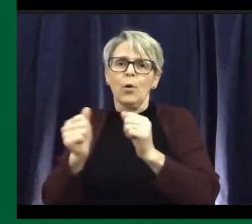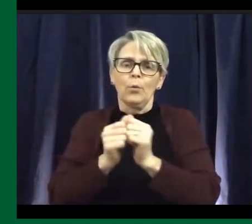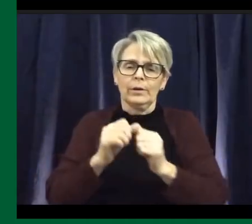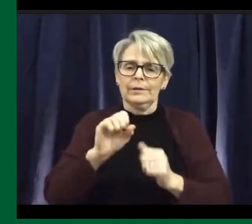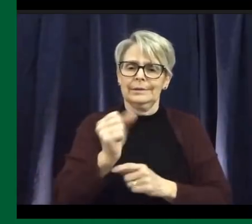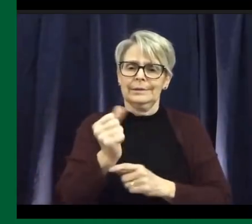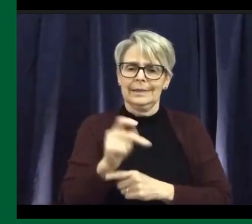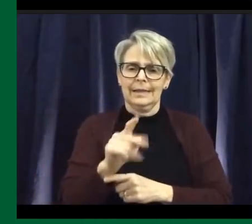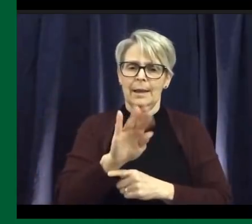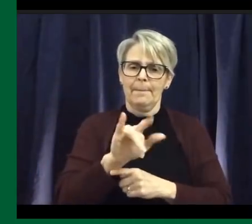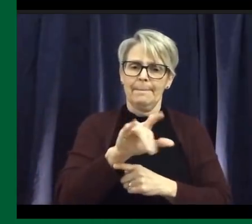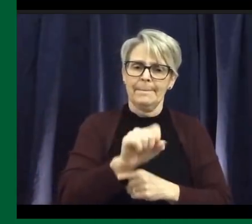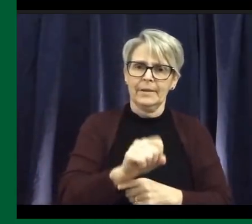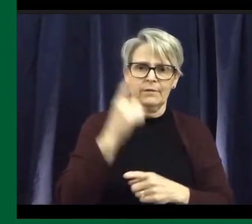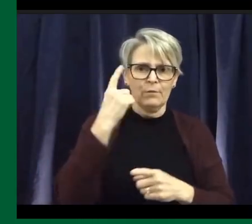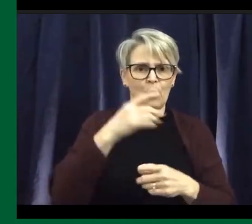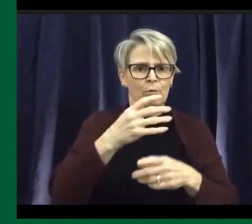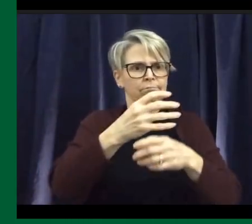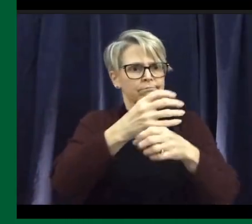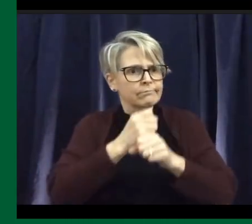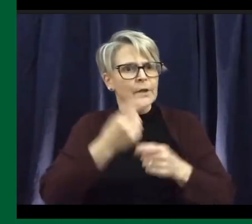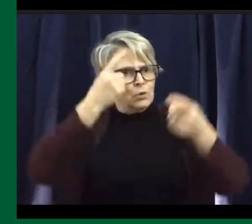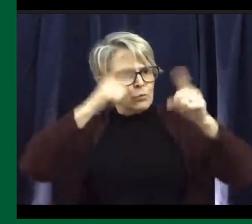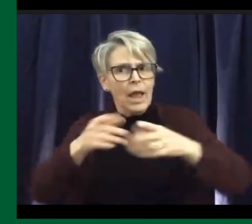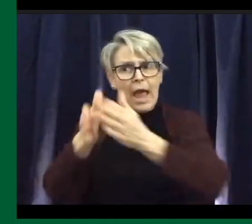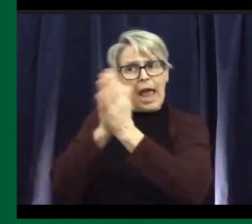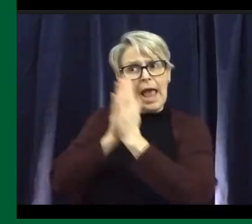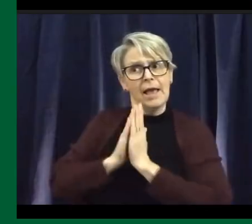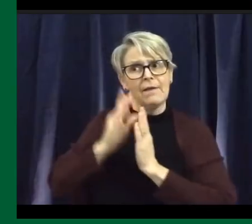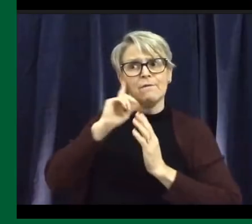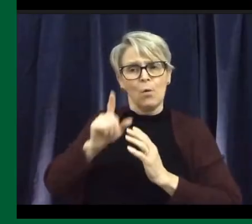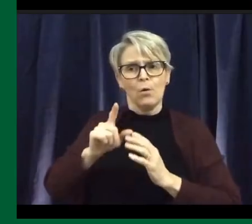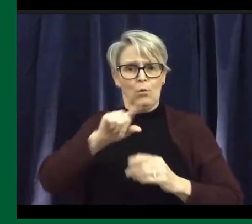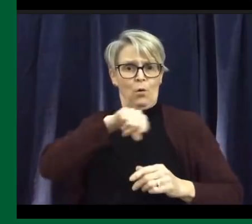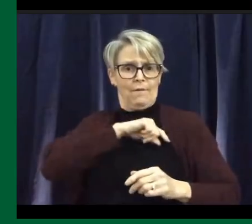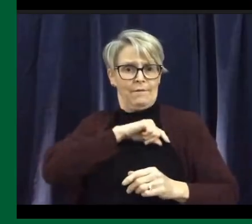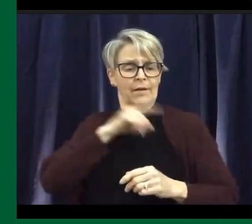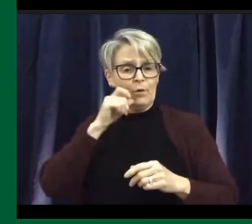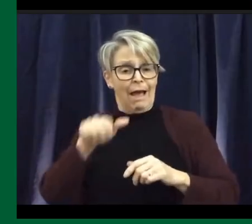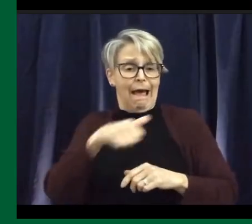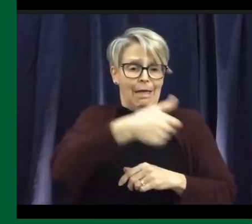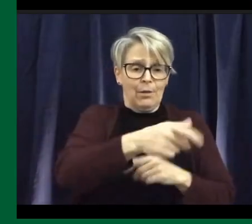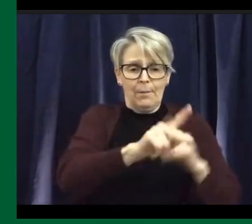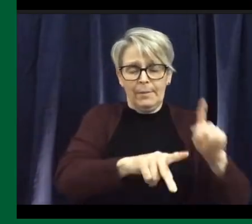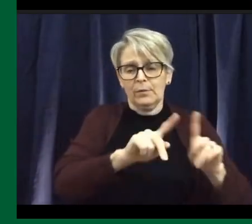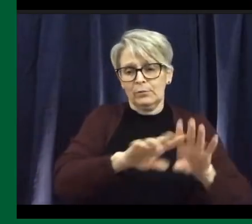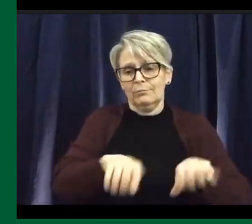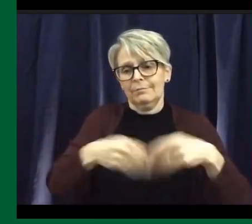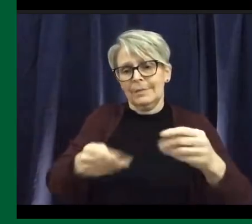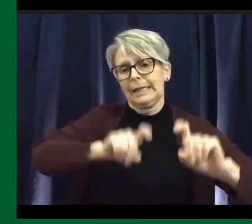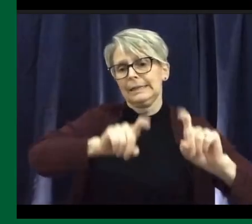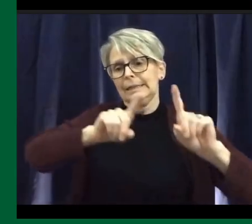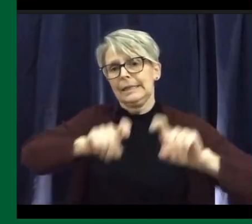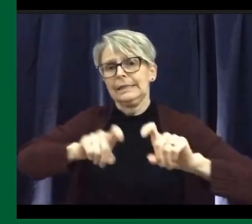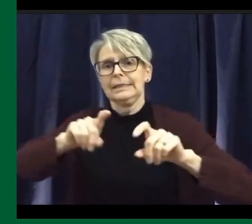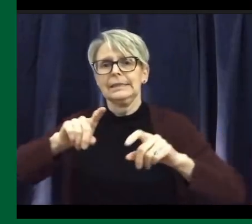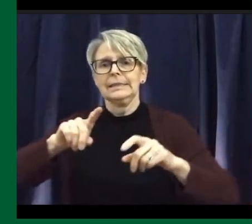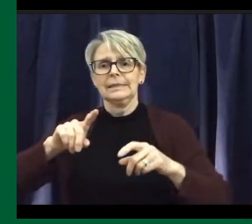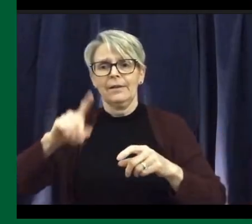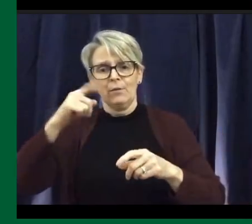for qualifications tender for third-party providers to deliver testing in locations that need